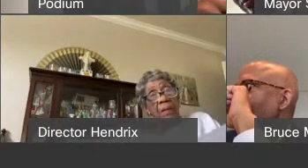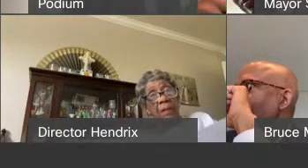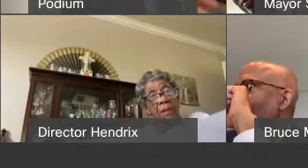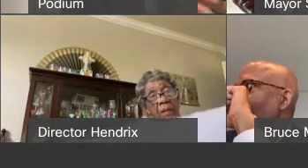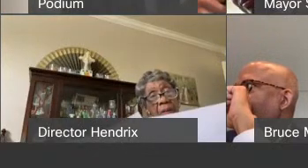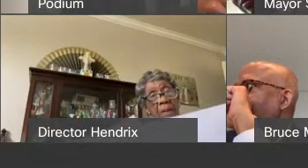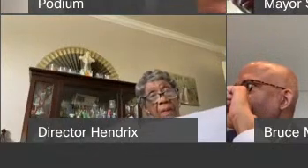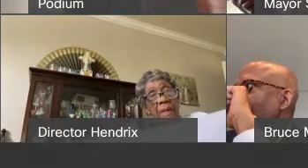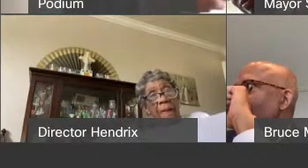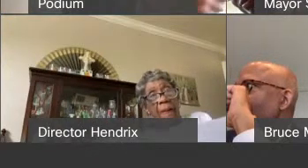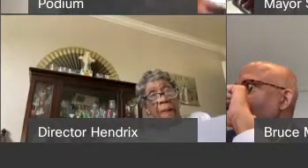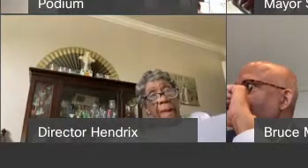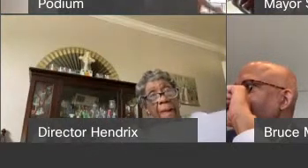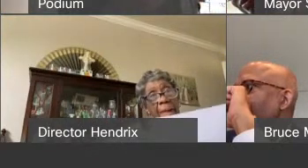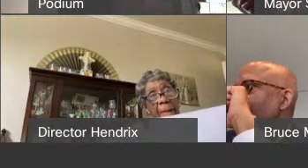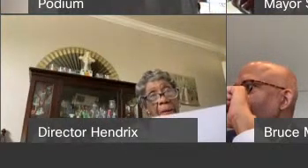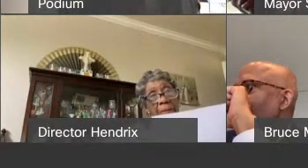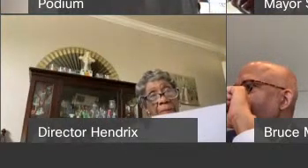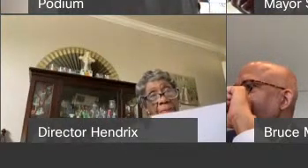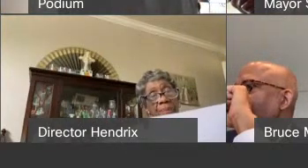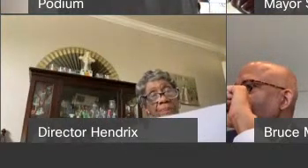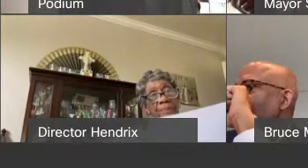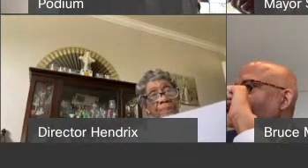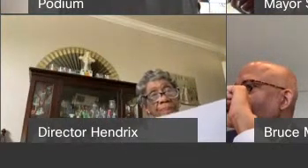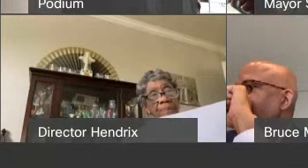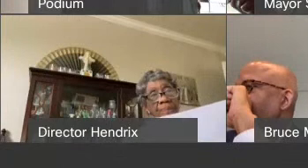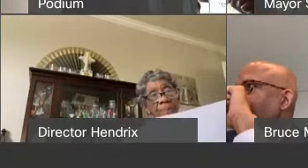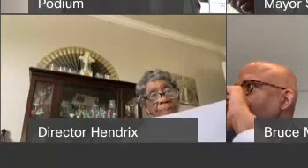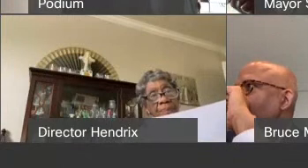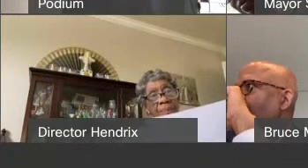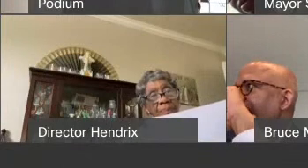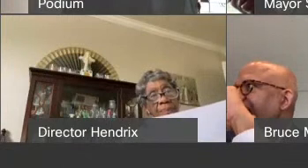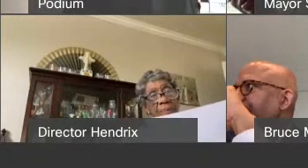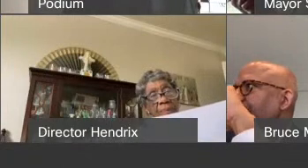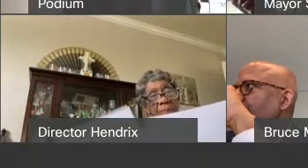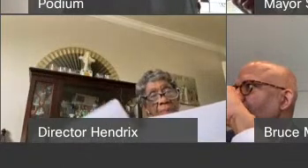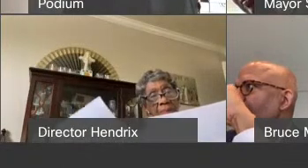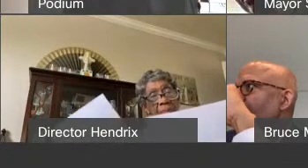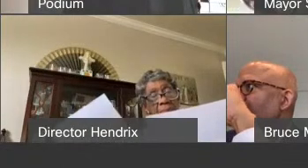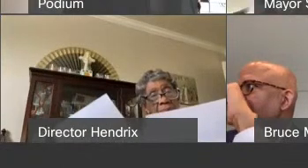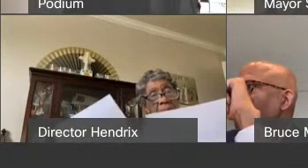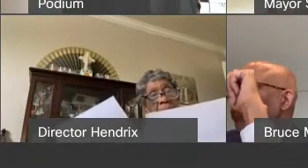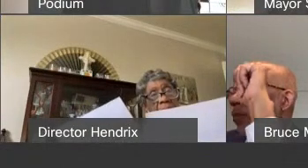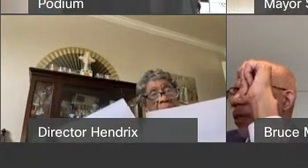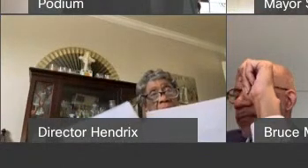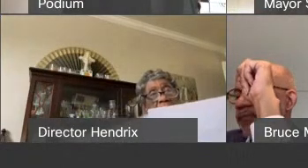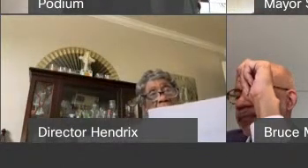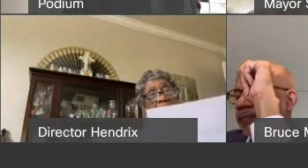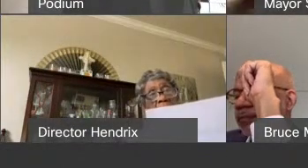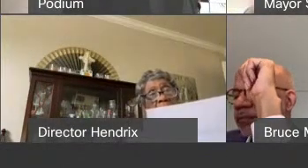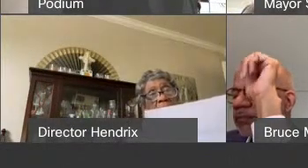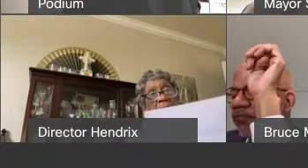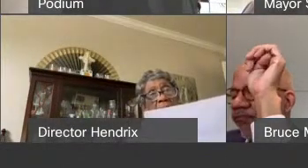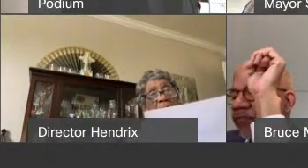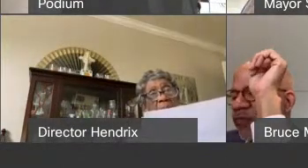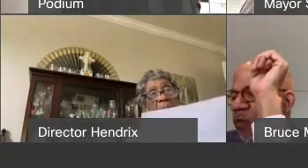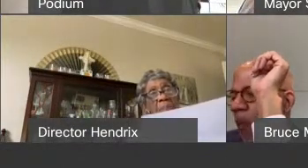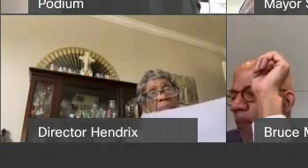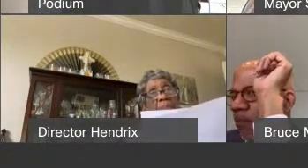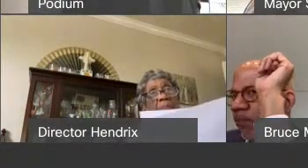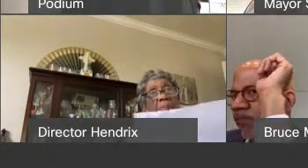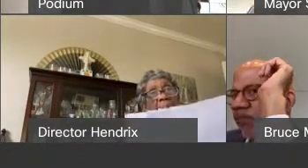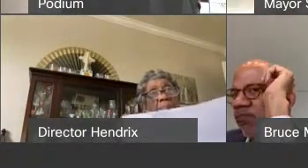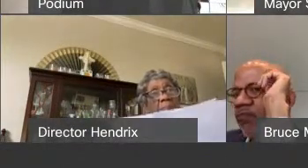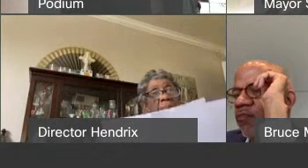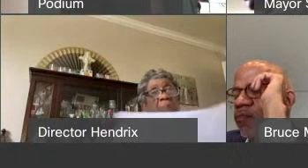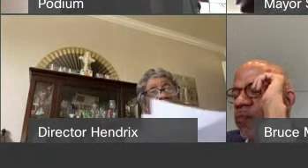to keep is right away, we're keeping. The remainder of that, we are selling to an adjacent property owner that came to us with an off, with this offer to purchase that property. So that's so